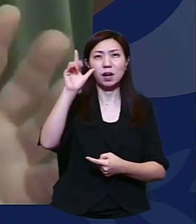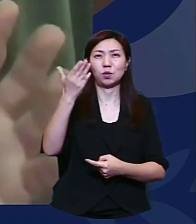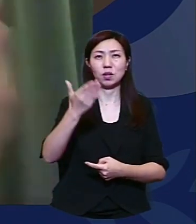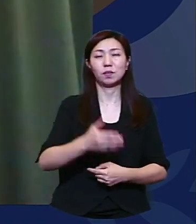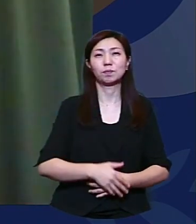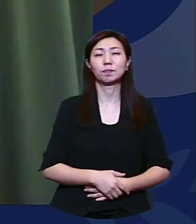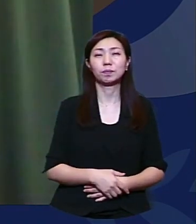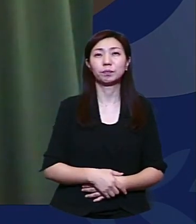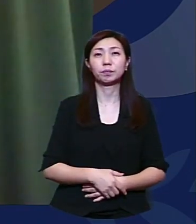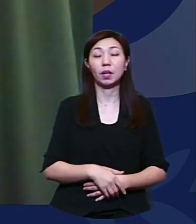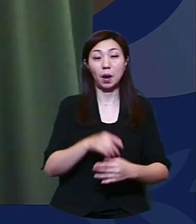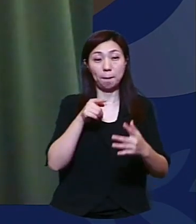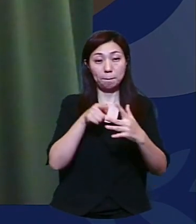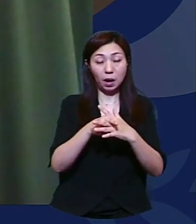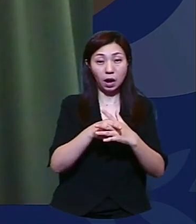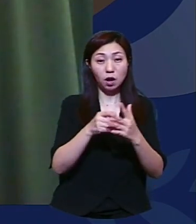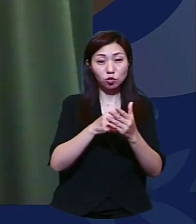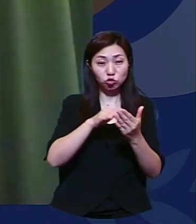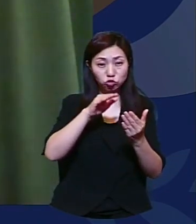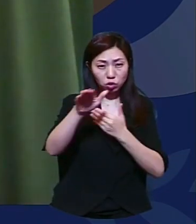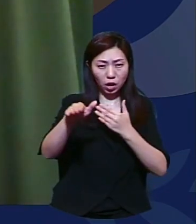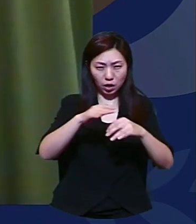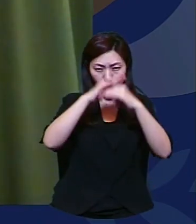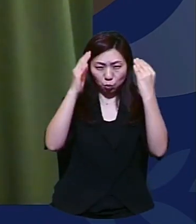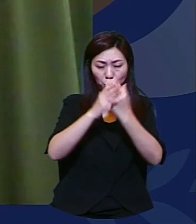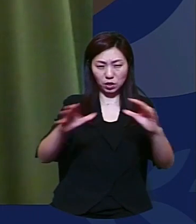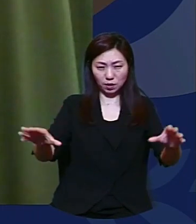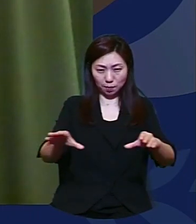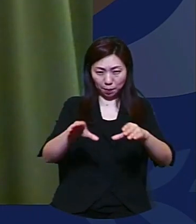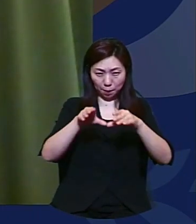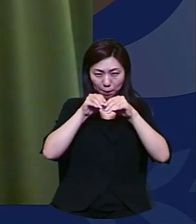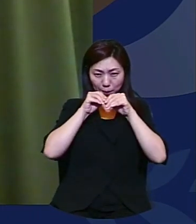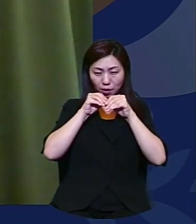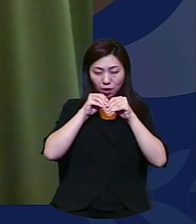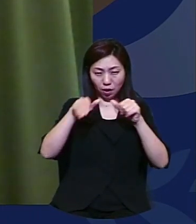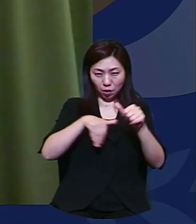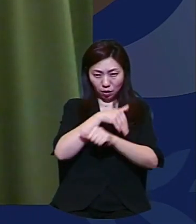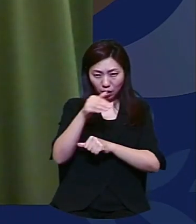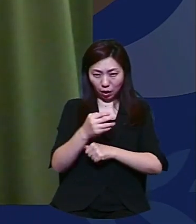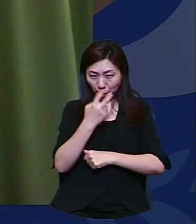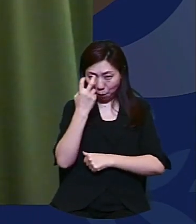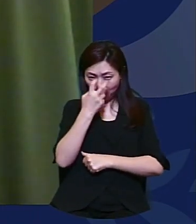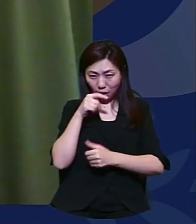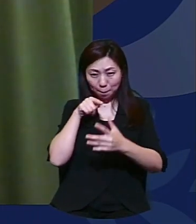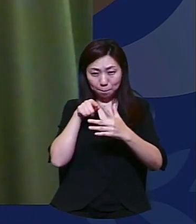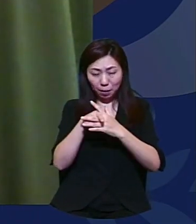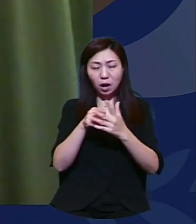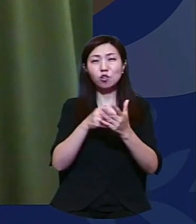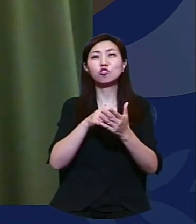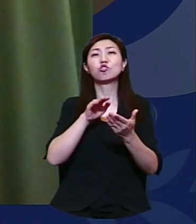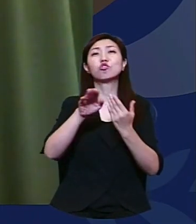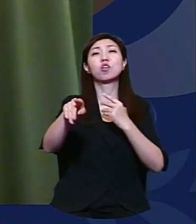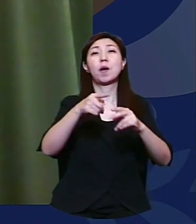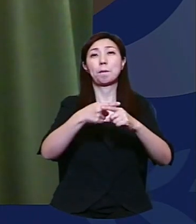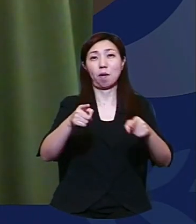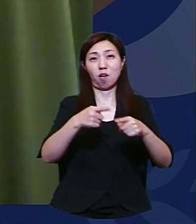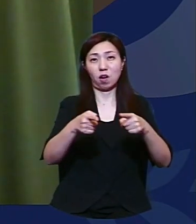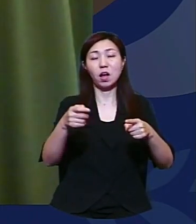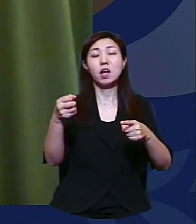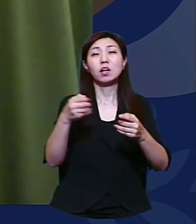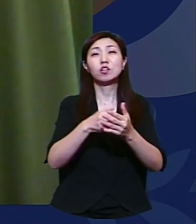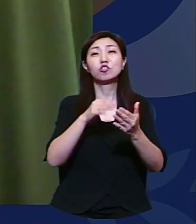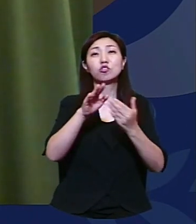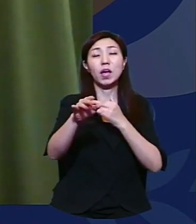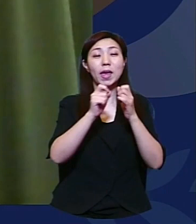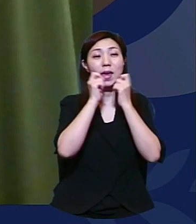that when we put the assessments together. But in the individual interviews and engagements with in-country actors,